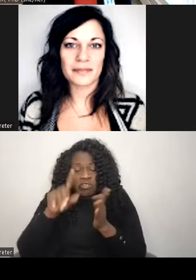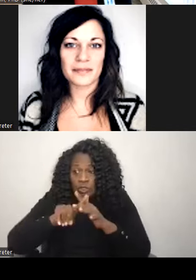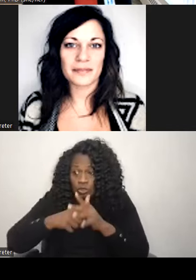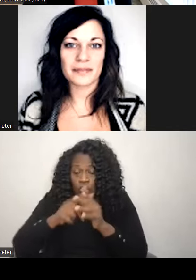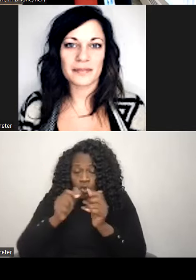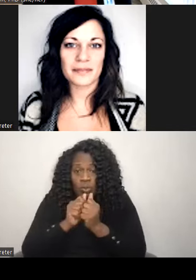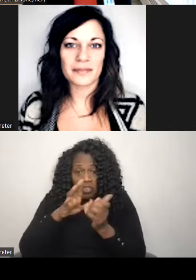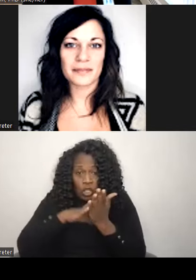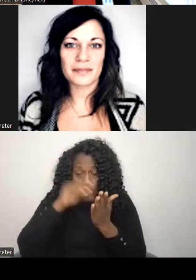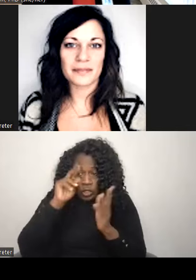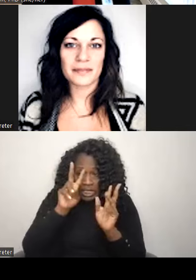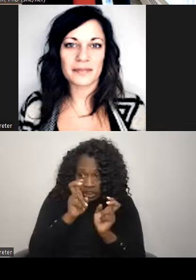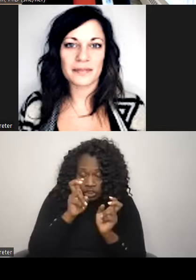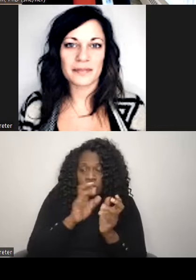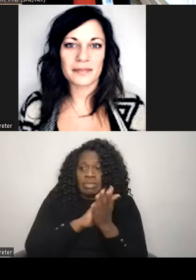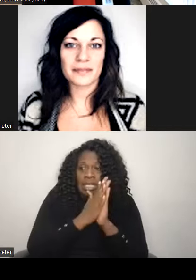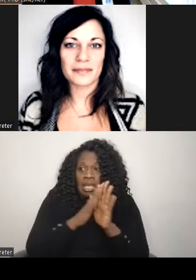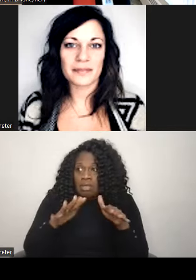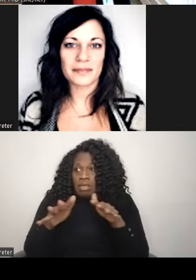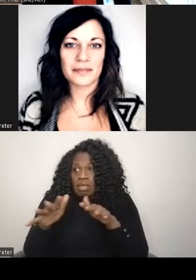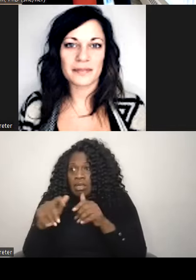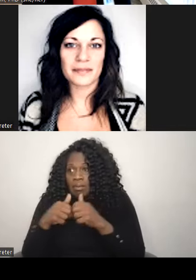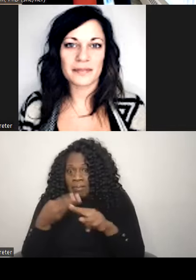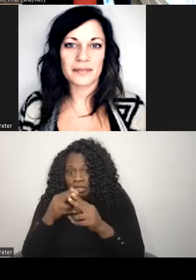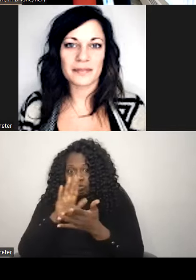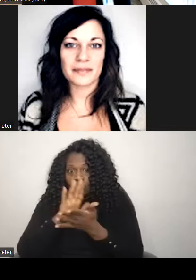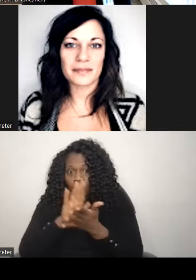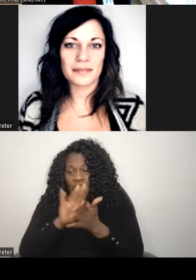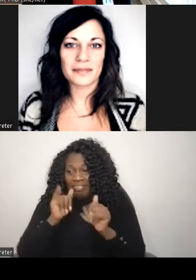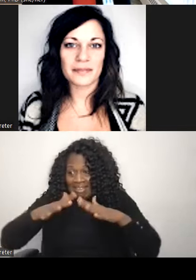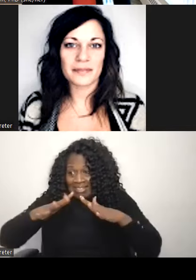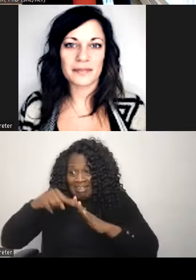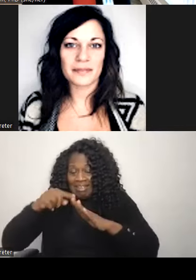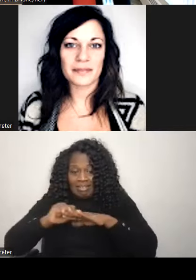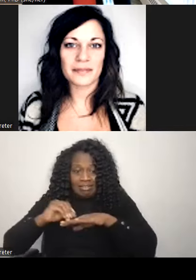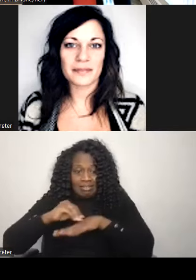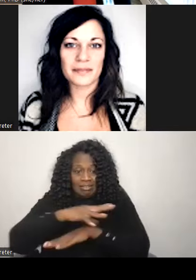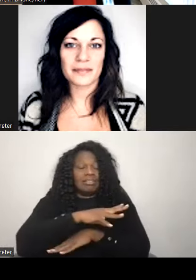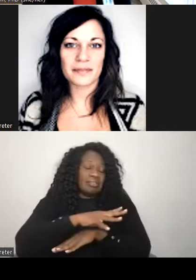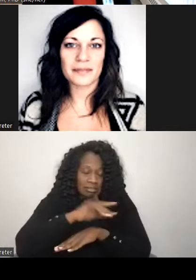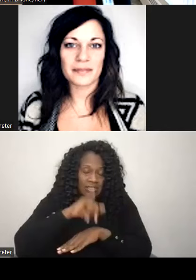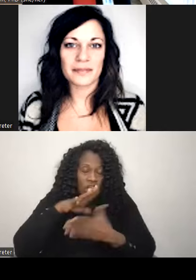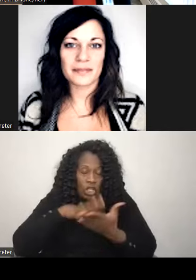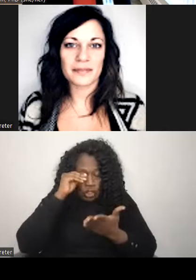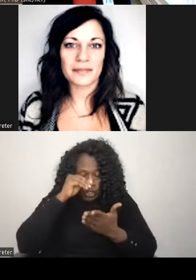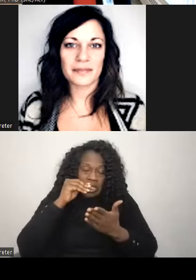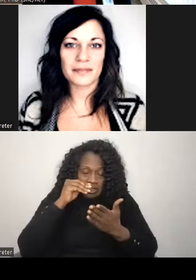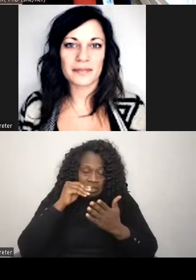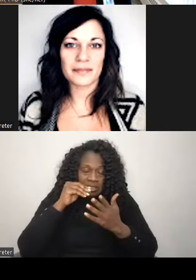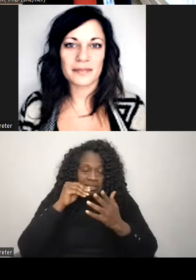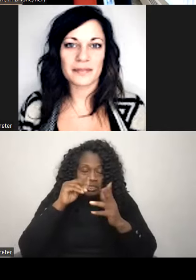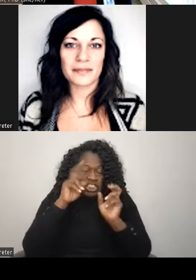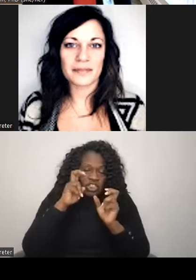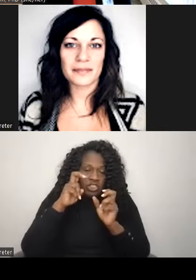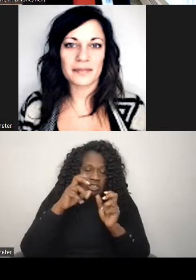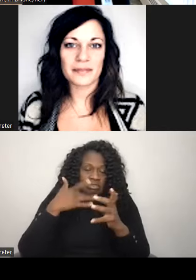with a learning issue and then become anxious about school, the anxiety can then exacerbate the learning issues and make